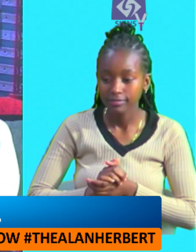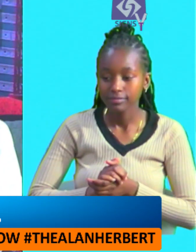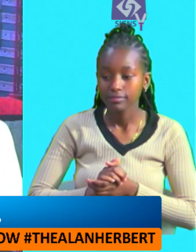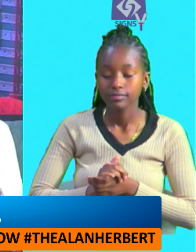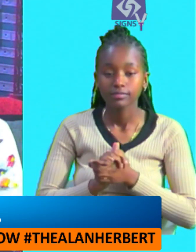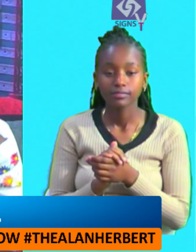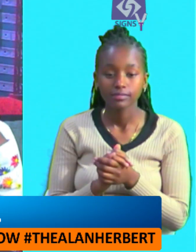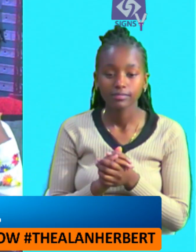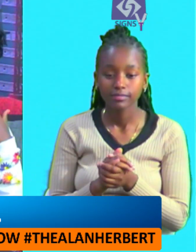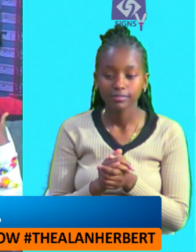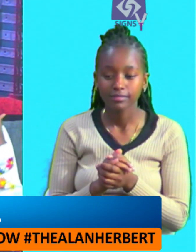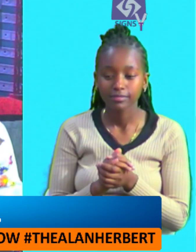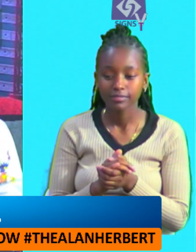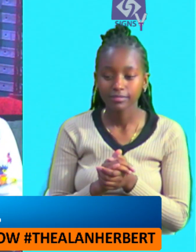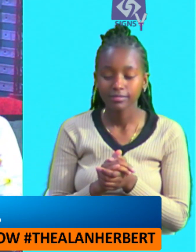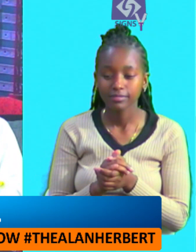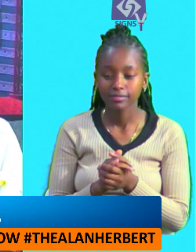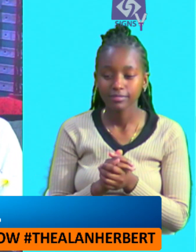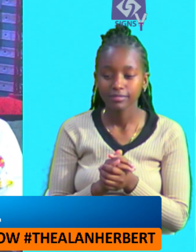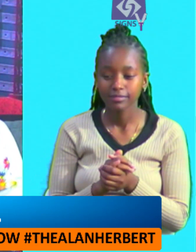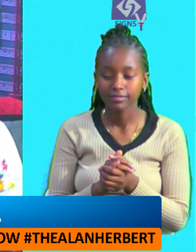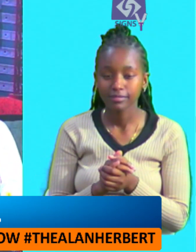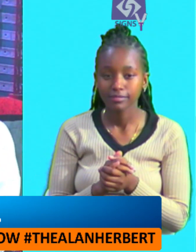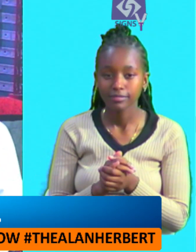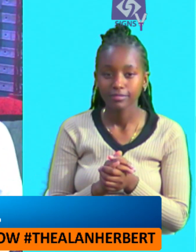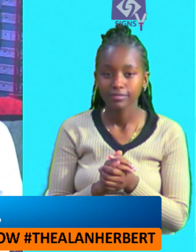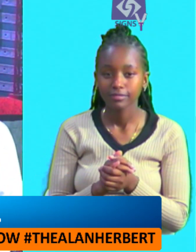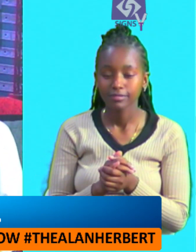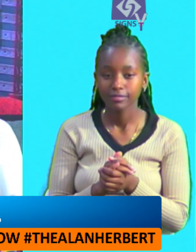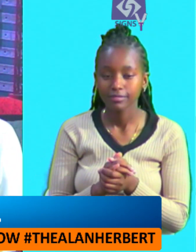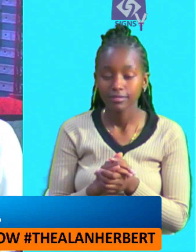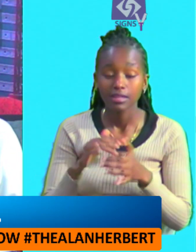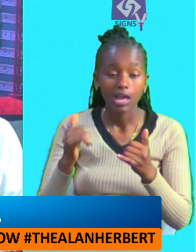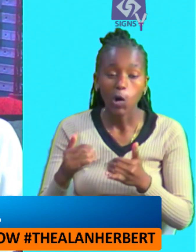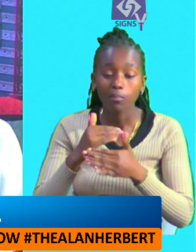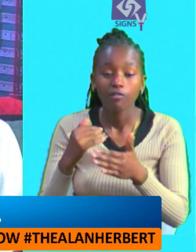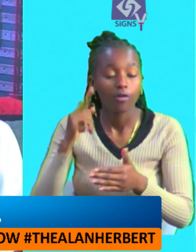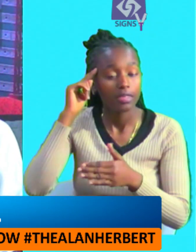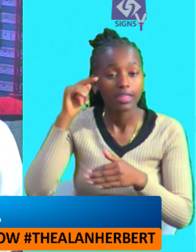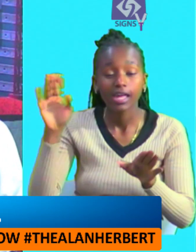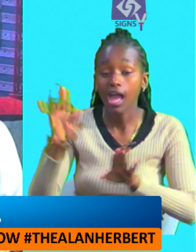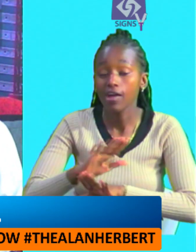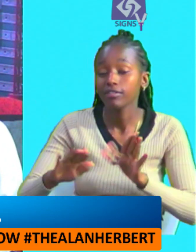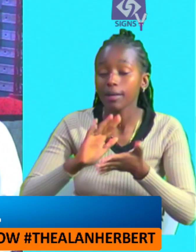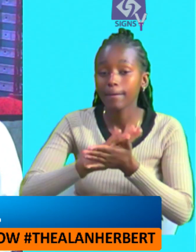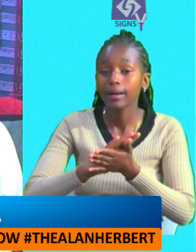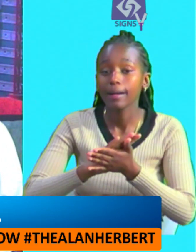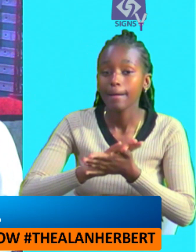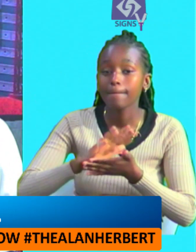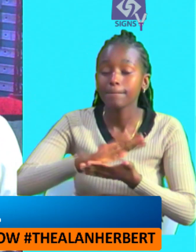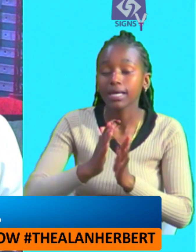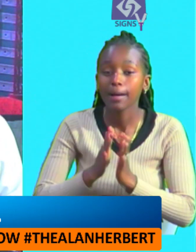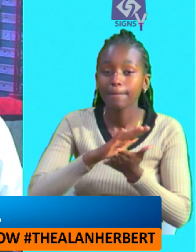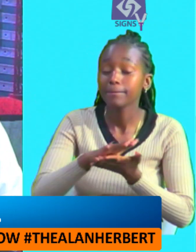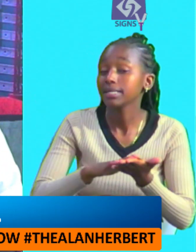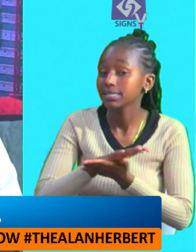1 kilo and some 3/4, alafu hiyo ingine unarusha huko. So pale kwa nini? Yeah, it's not logical, but